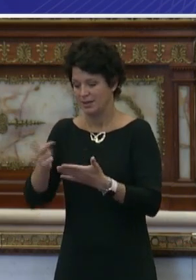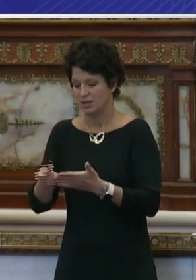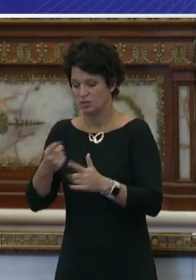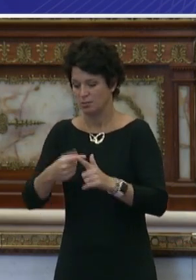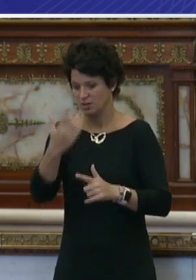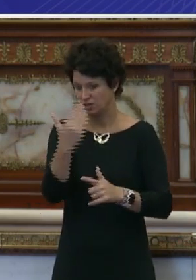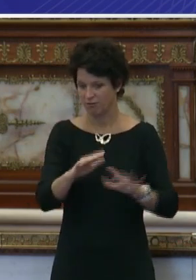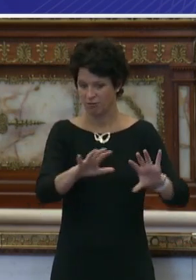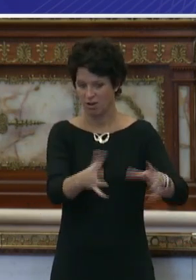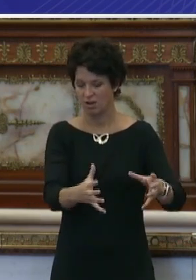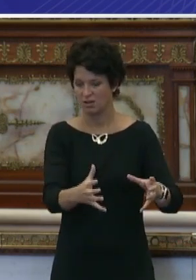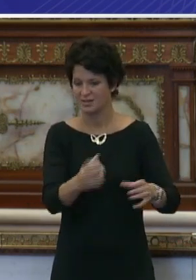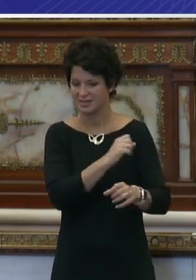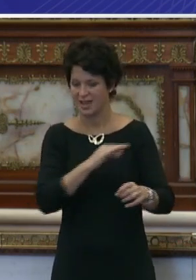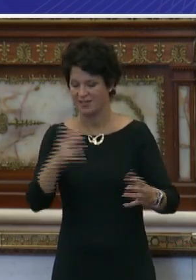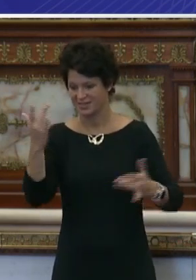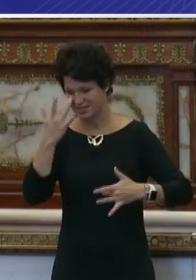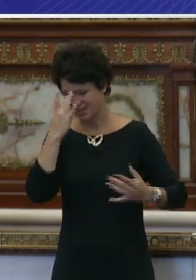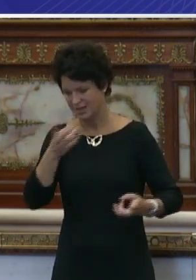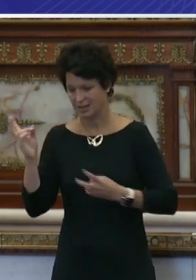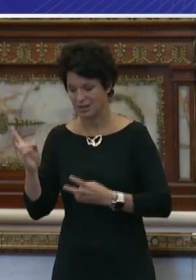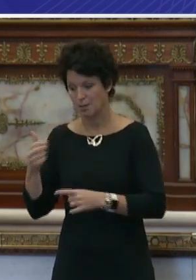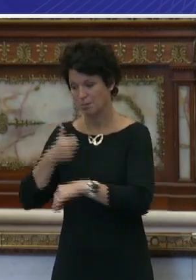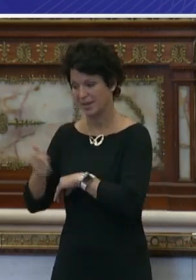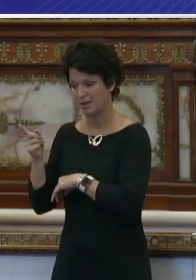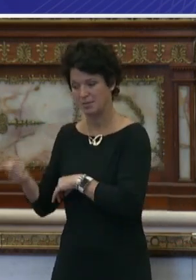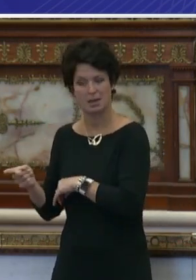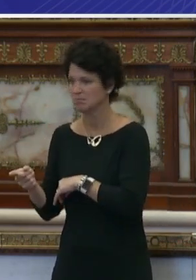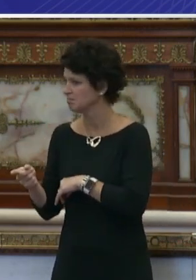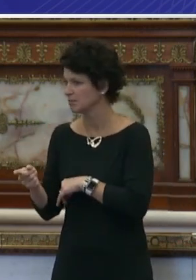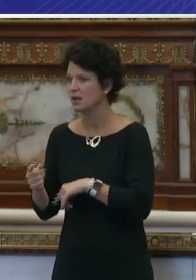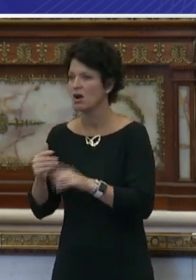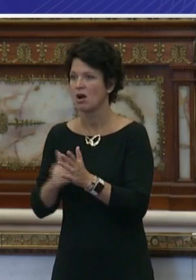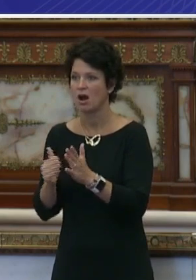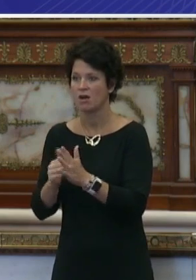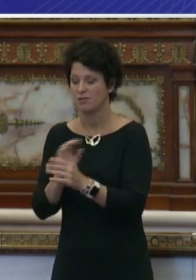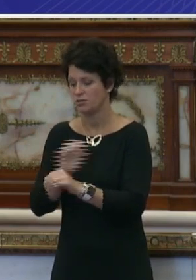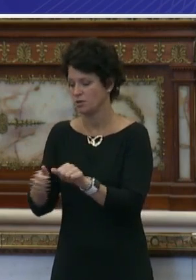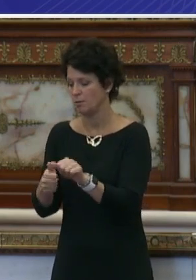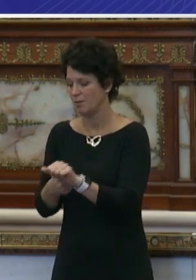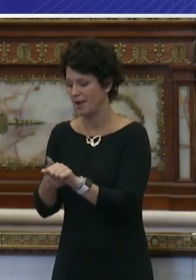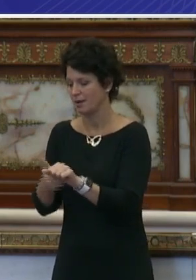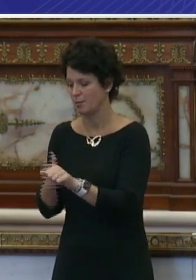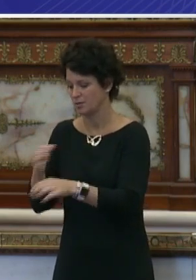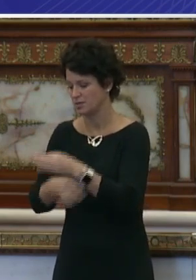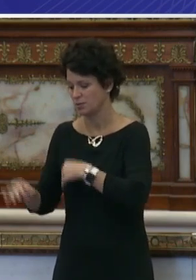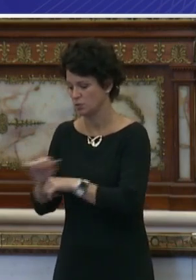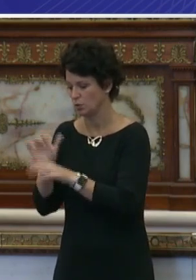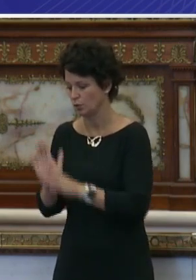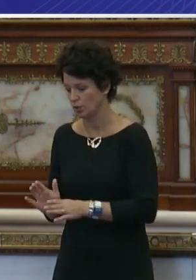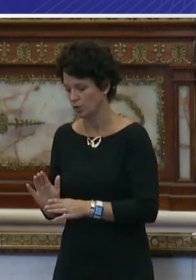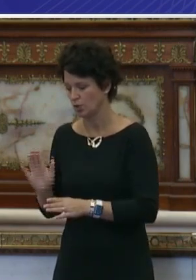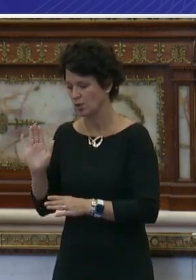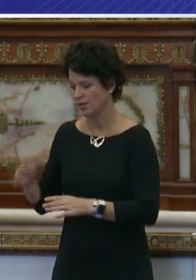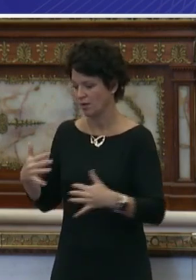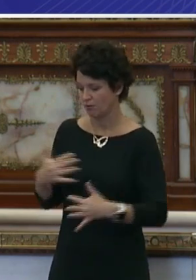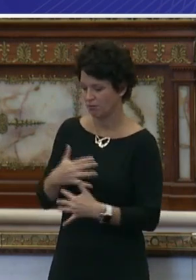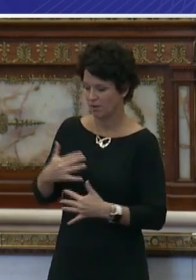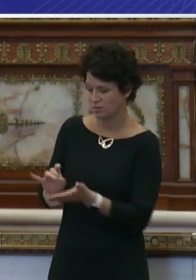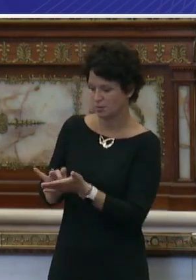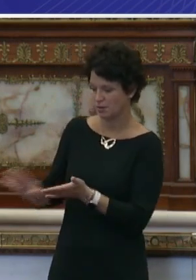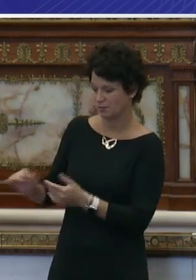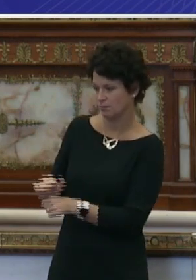of the house staff, gets sick. I don't fault the worker for coming into work sick. Often there's no backup or substitute worker to fill in, or they're fearful of losing